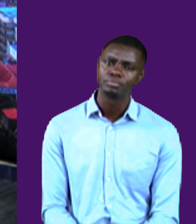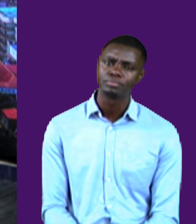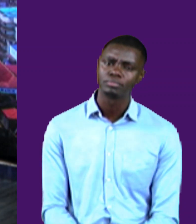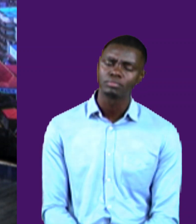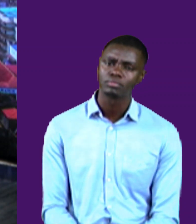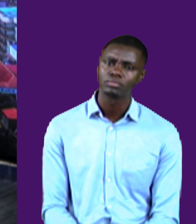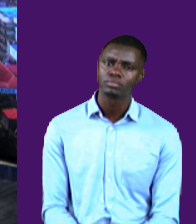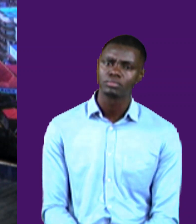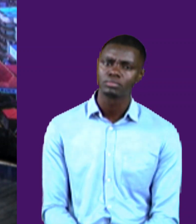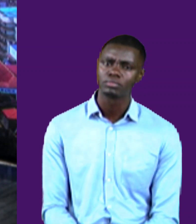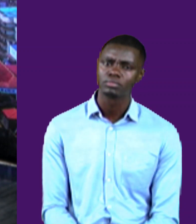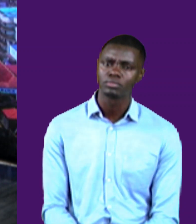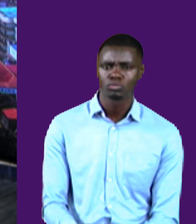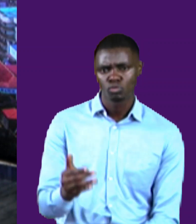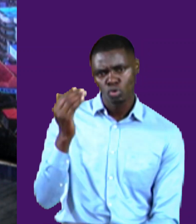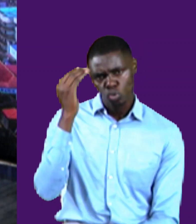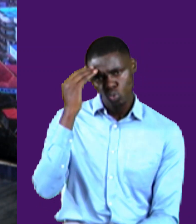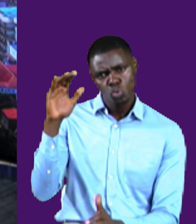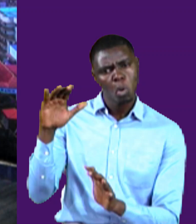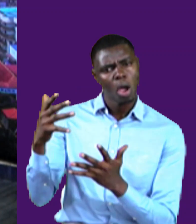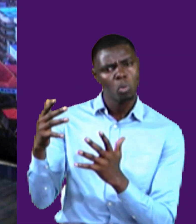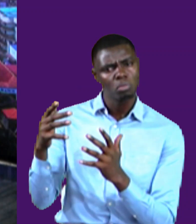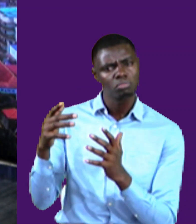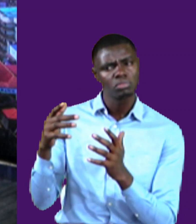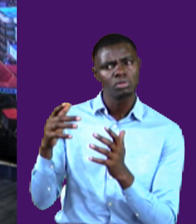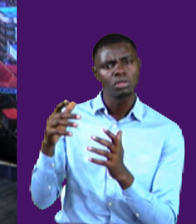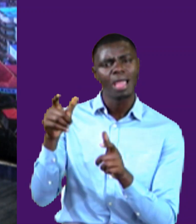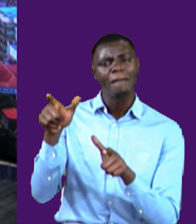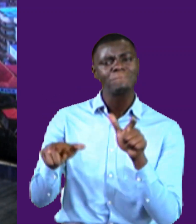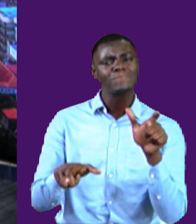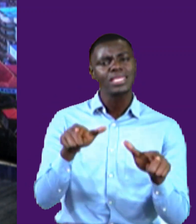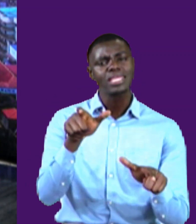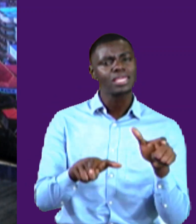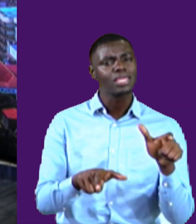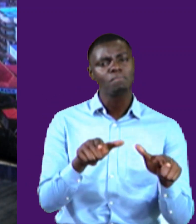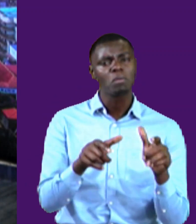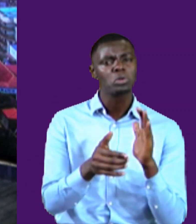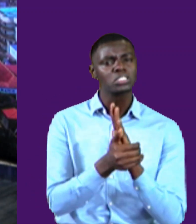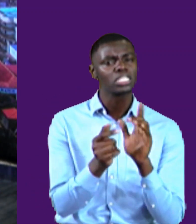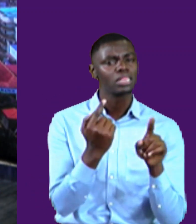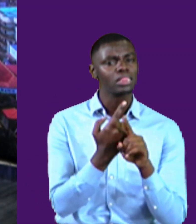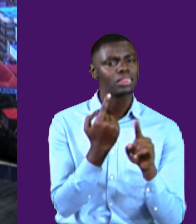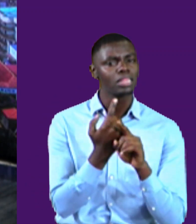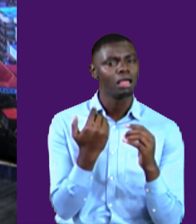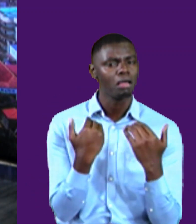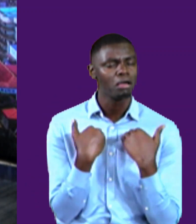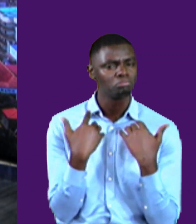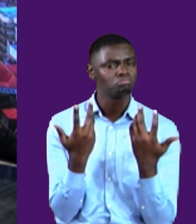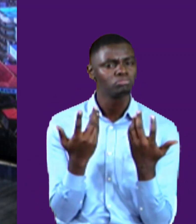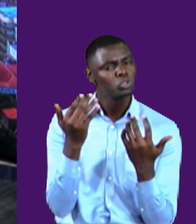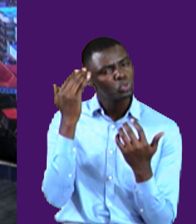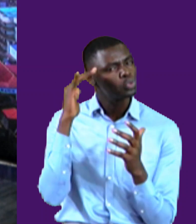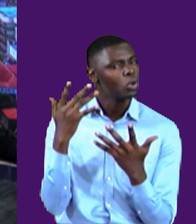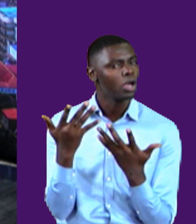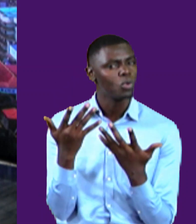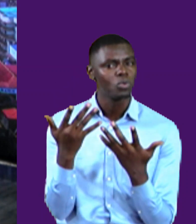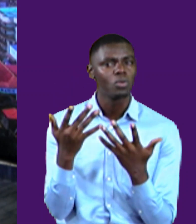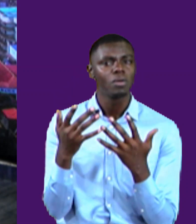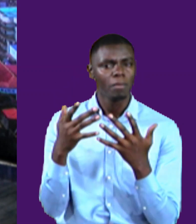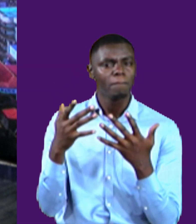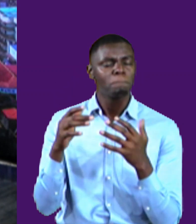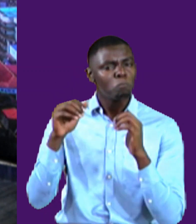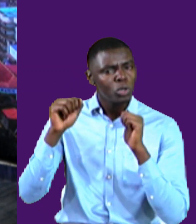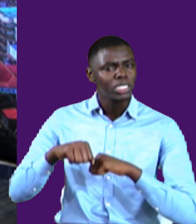to know that these people have such skills, these people have such a